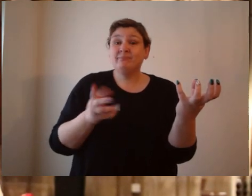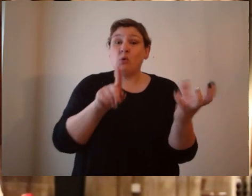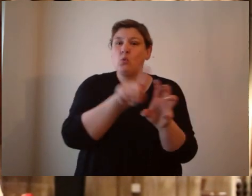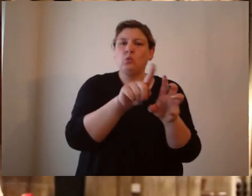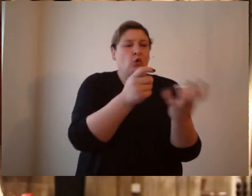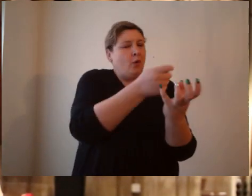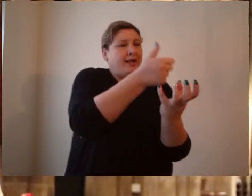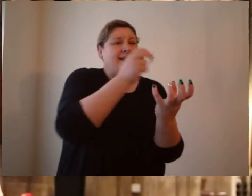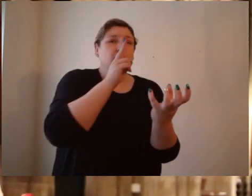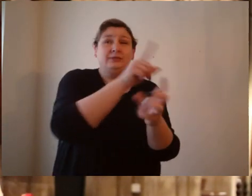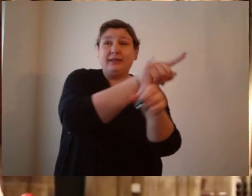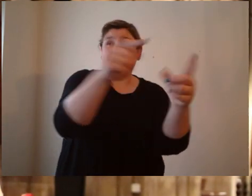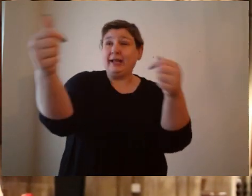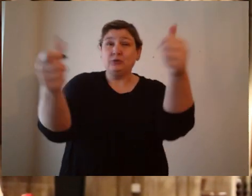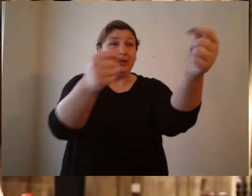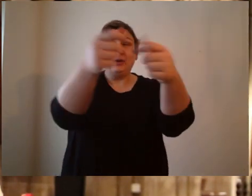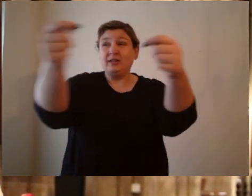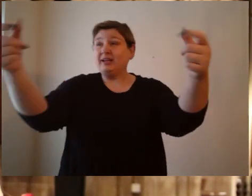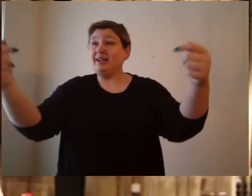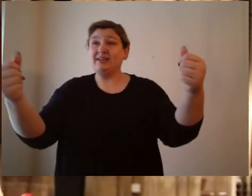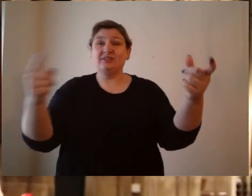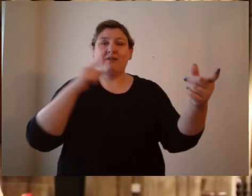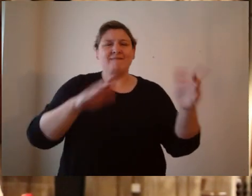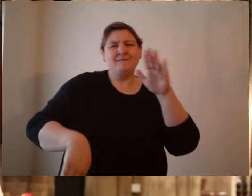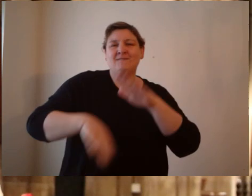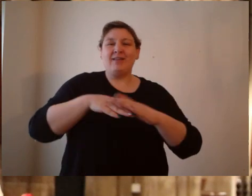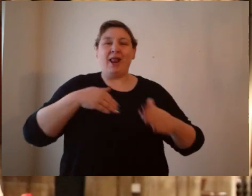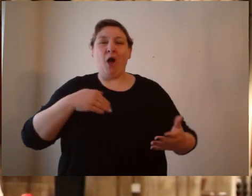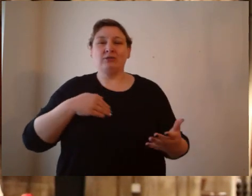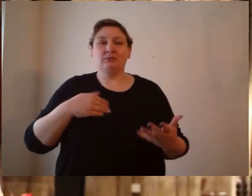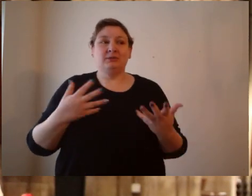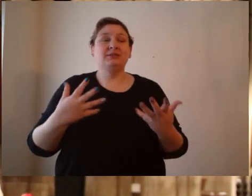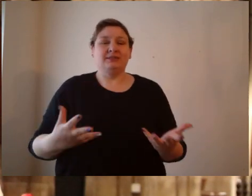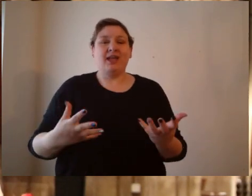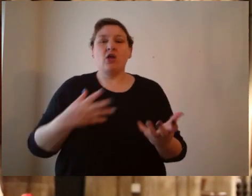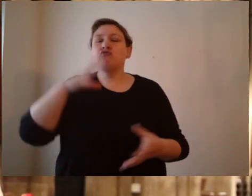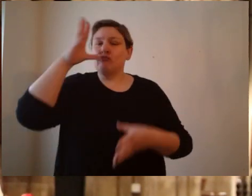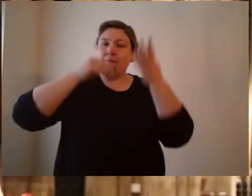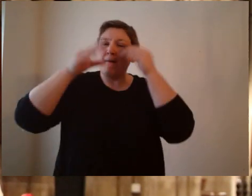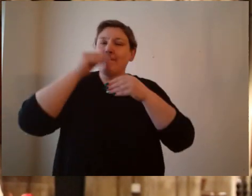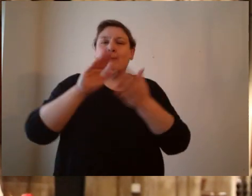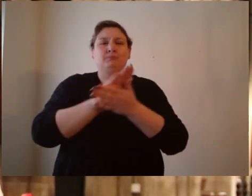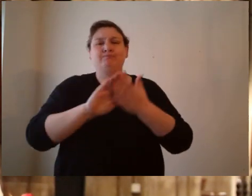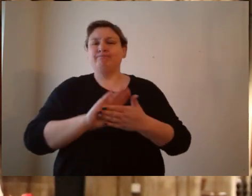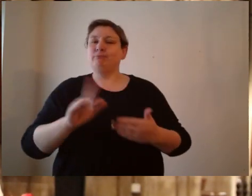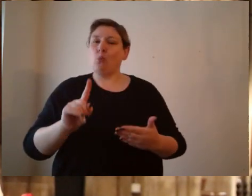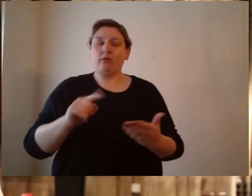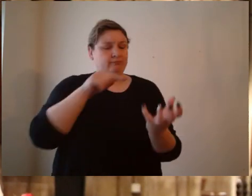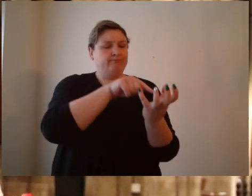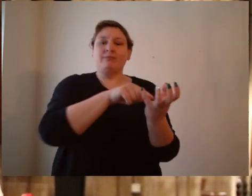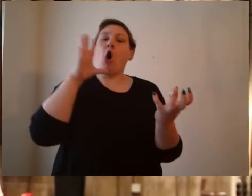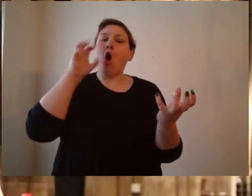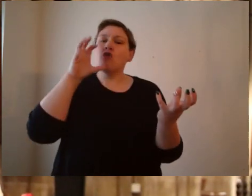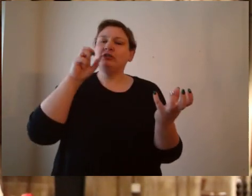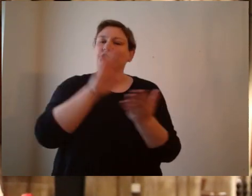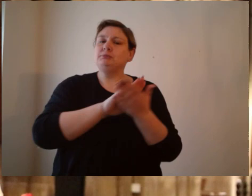and the candles would be glowing. The warmth would fill our hearts, and today we're remembering what this means. The